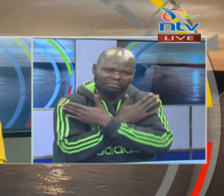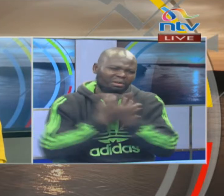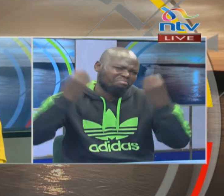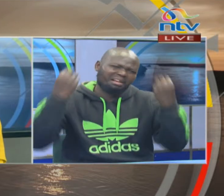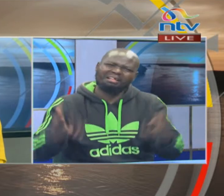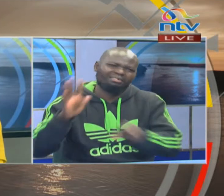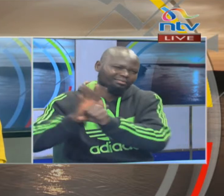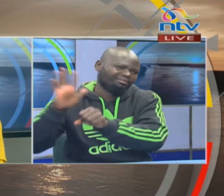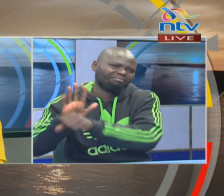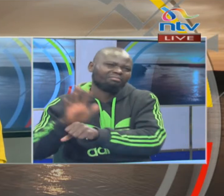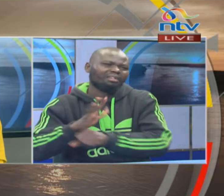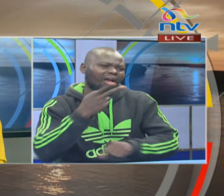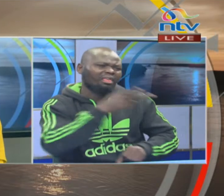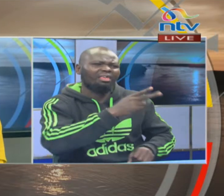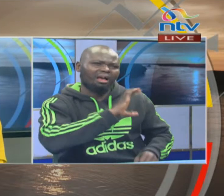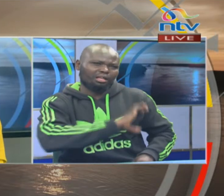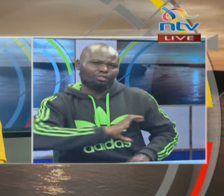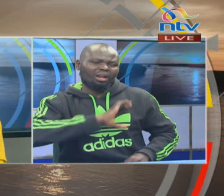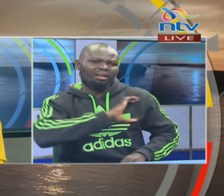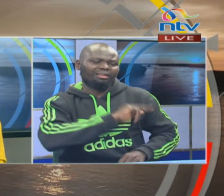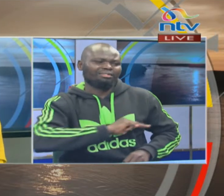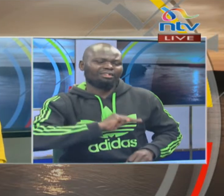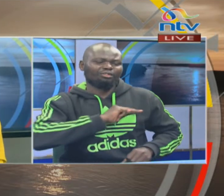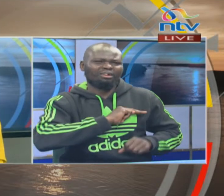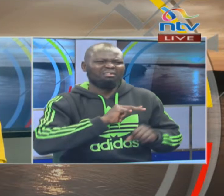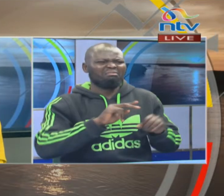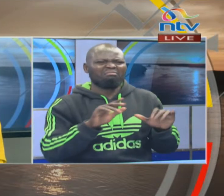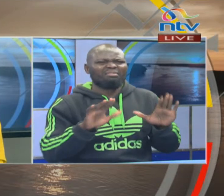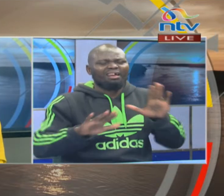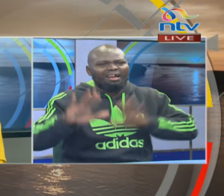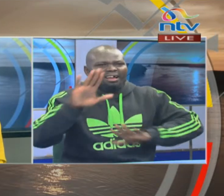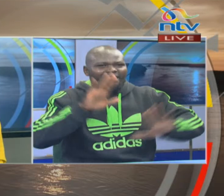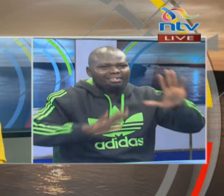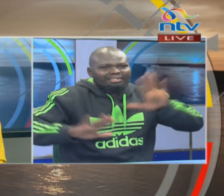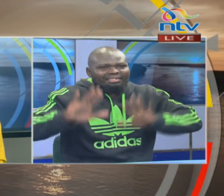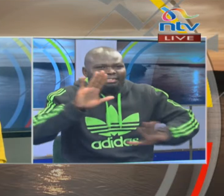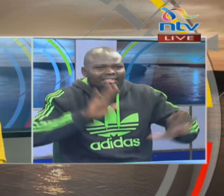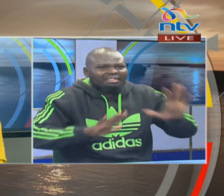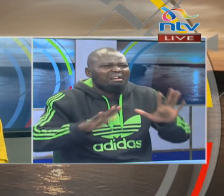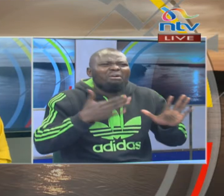me, I like being social.